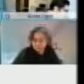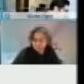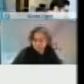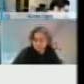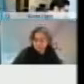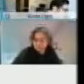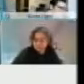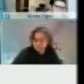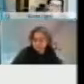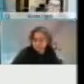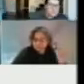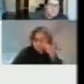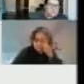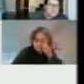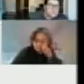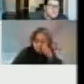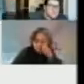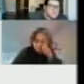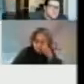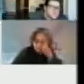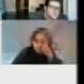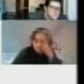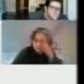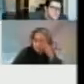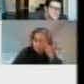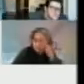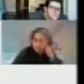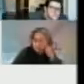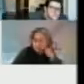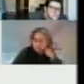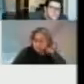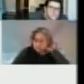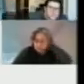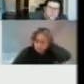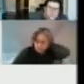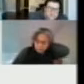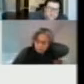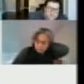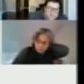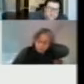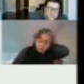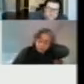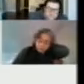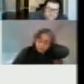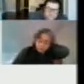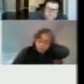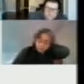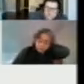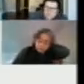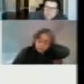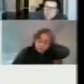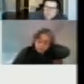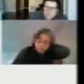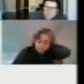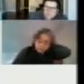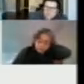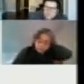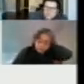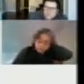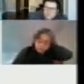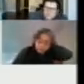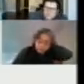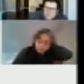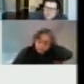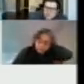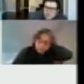please. Thank you again, Madam Chair, members of the board. Richard Lenz, on behalf of the petitioner, Bobby Gerizimidis. Also with me is